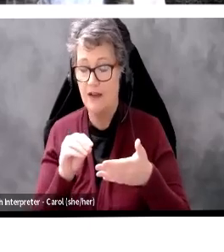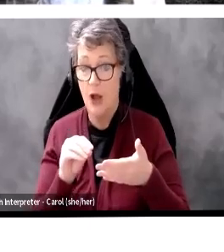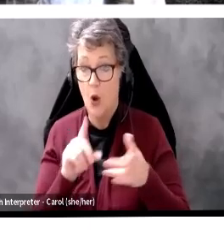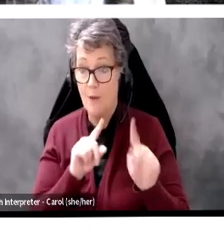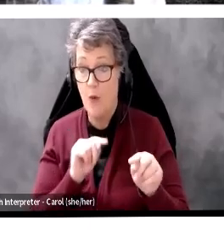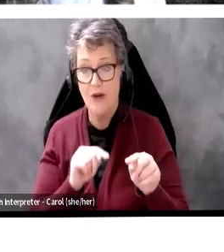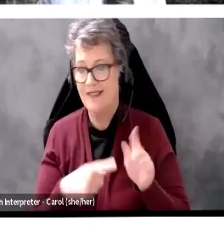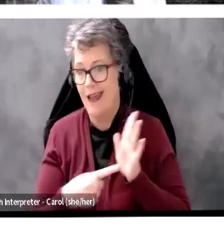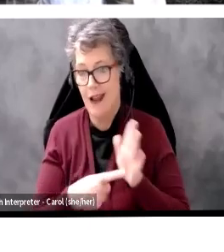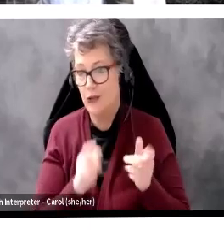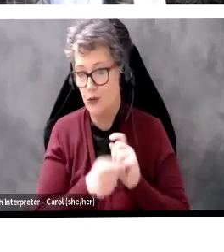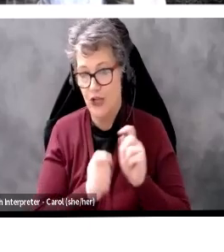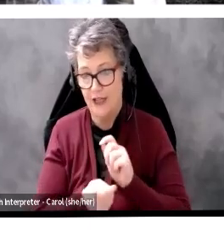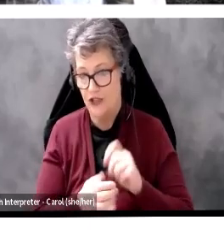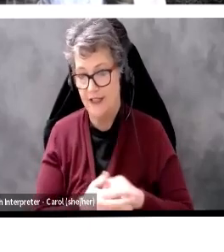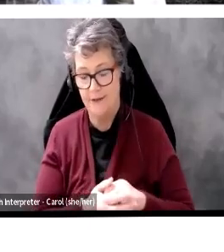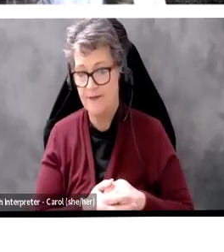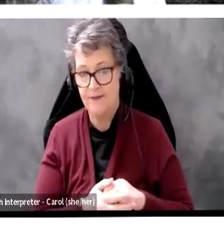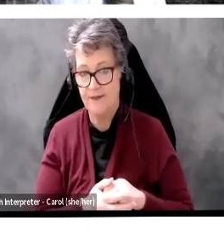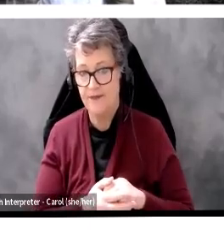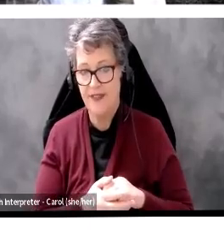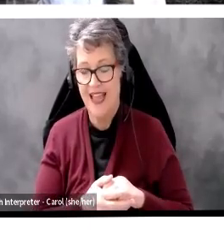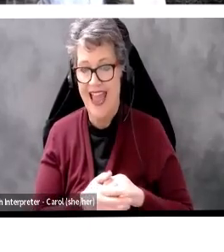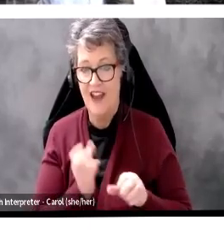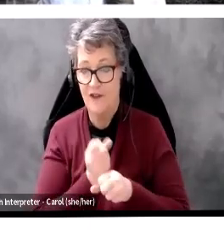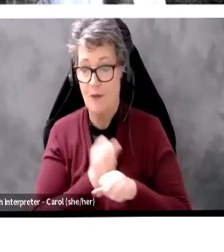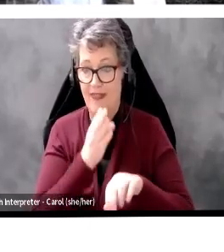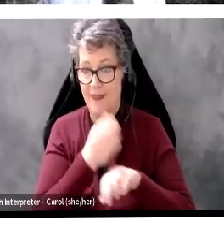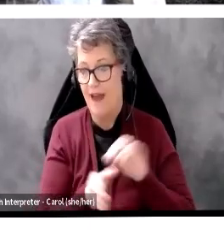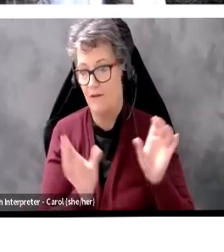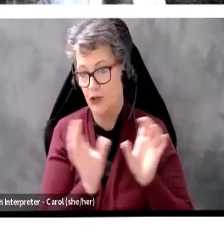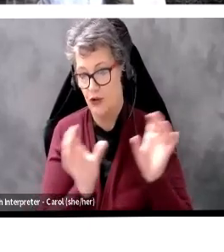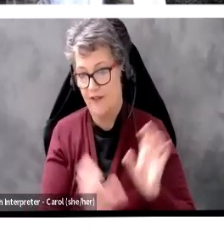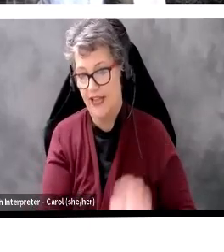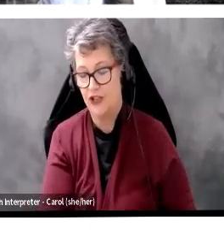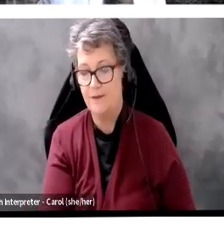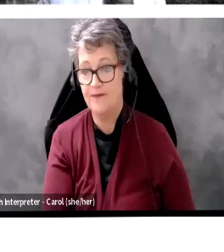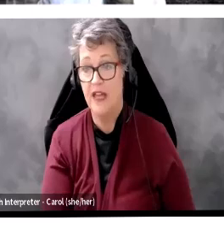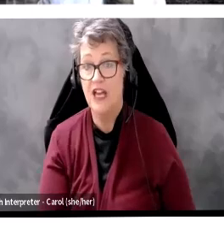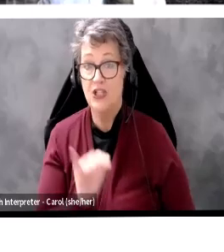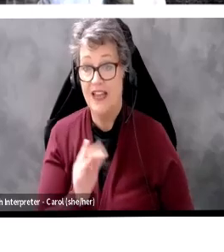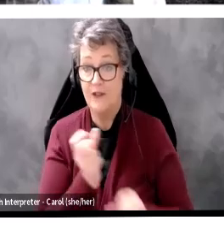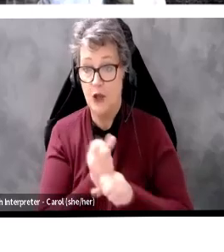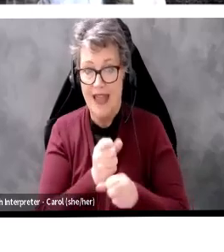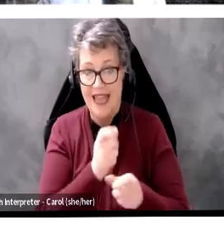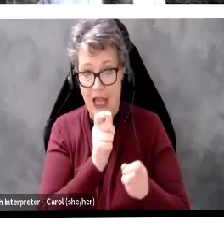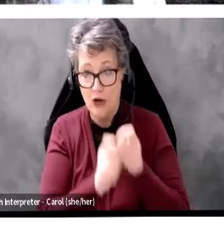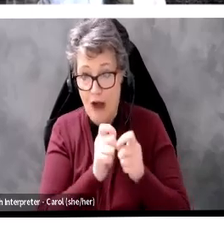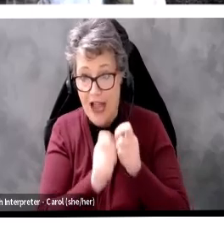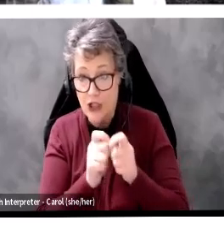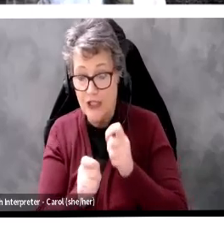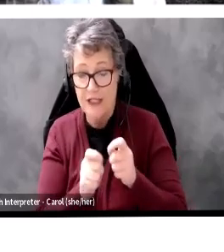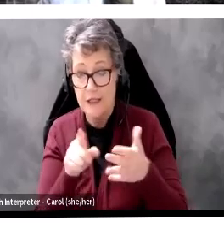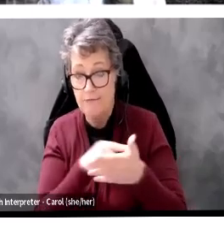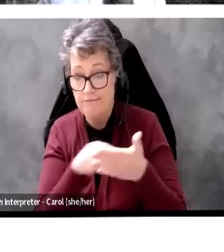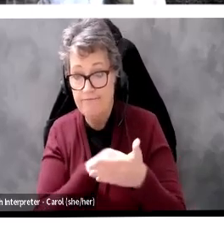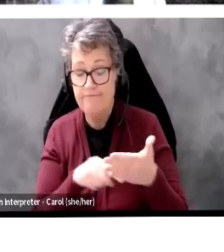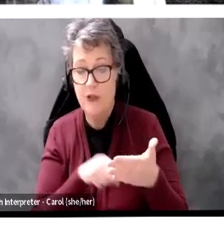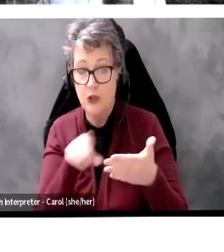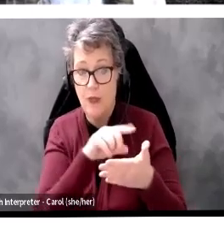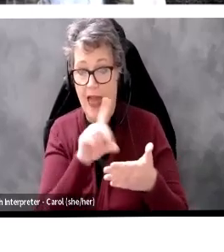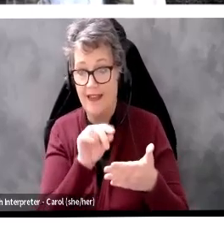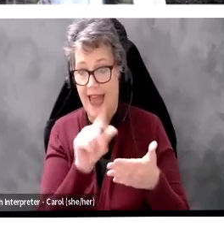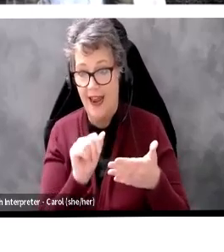cannot reflect changes being made after certification. So if you are making corrections to these